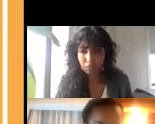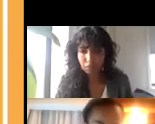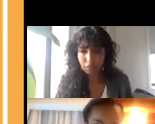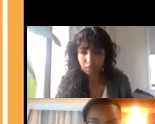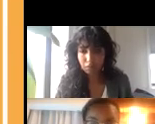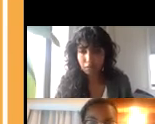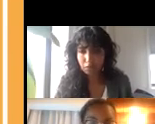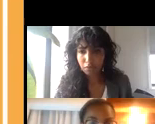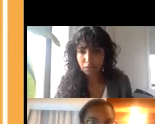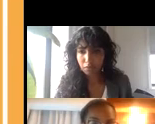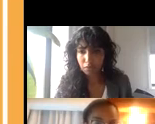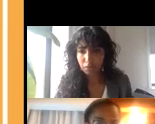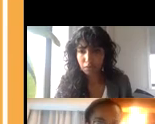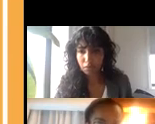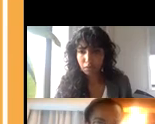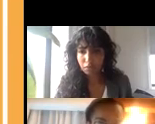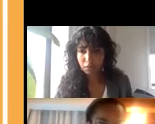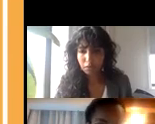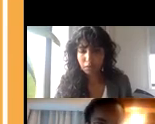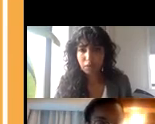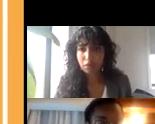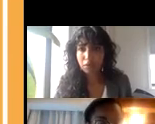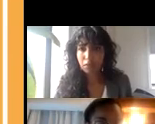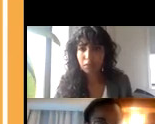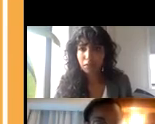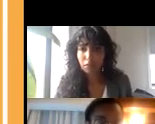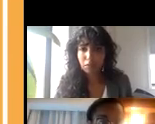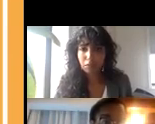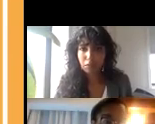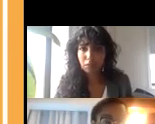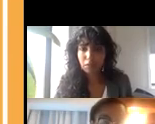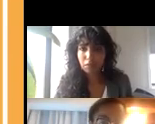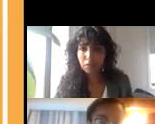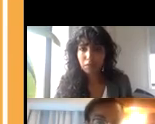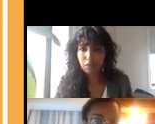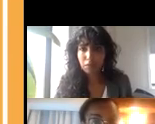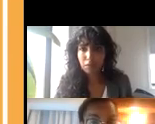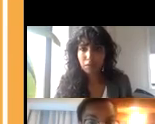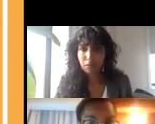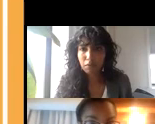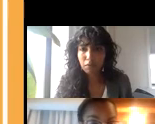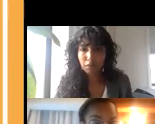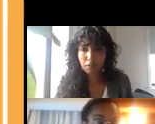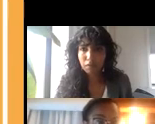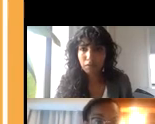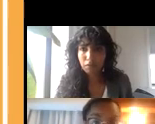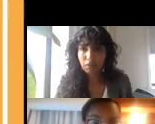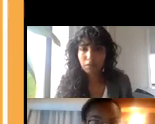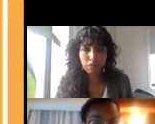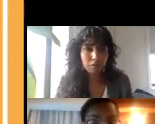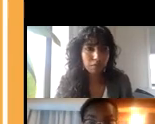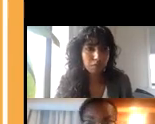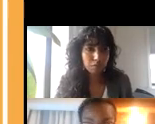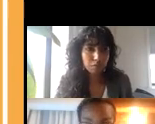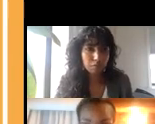drugs. So instead of using the terms child welfare, child protection, we tend to use family regulation or family policing